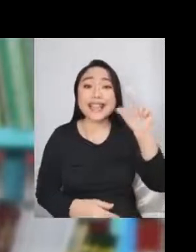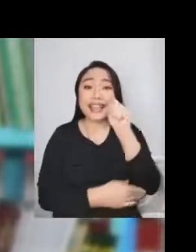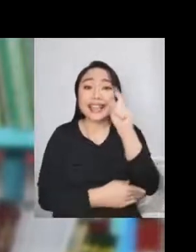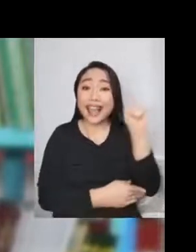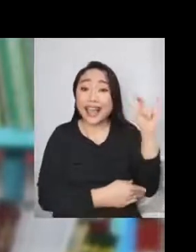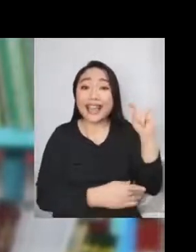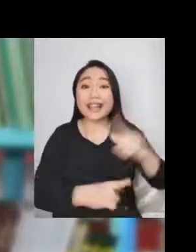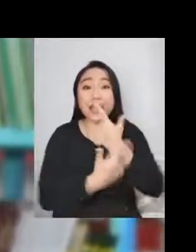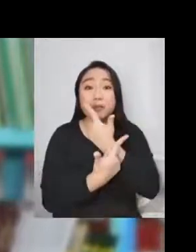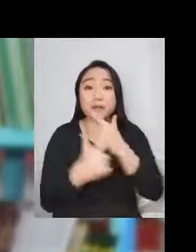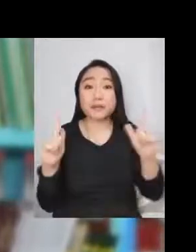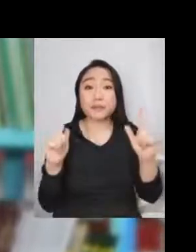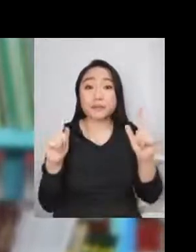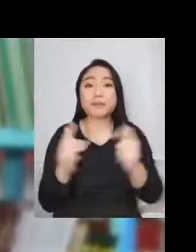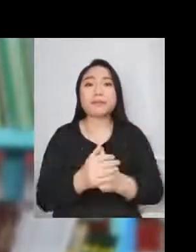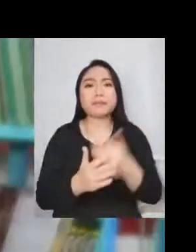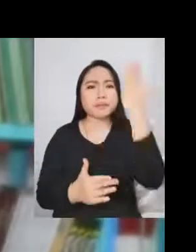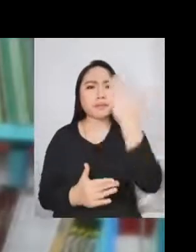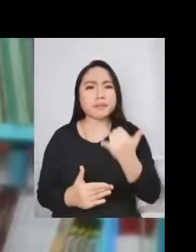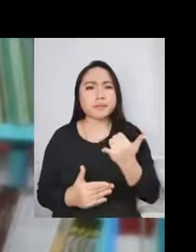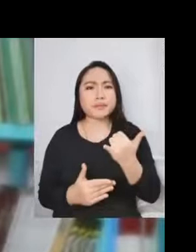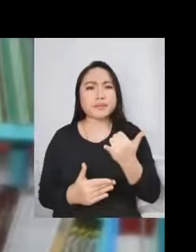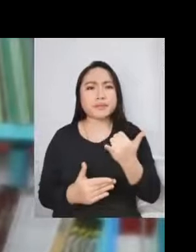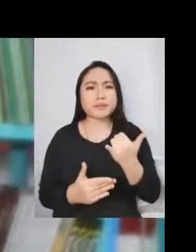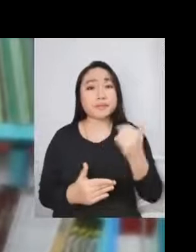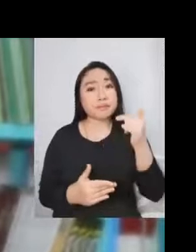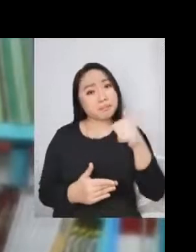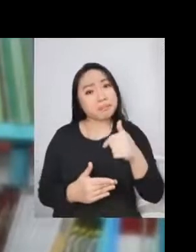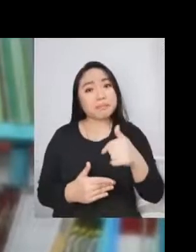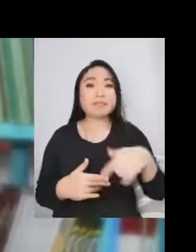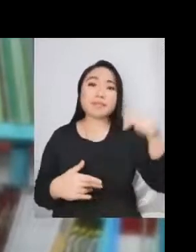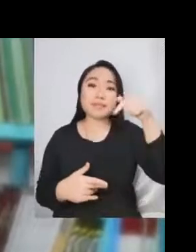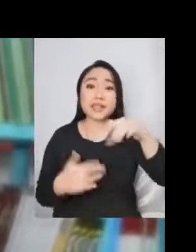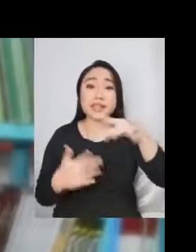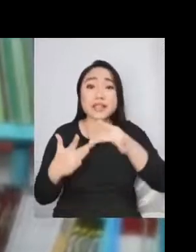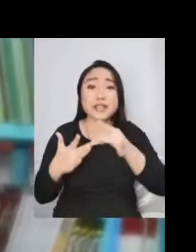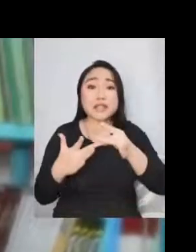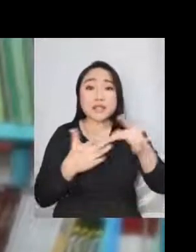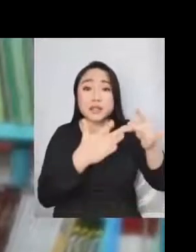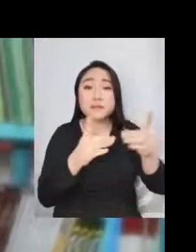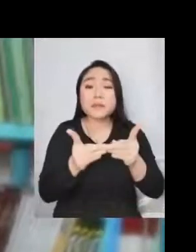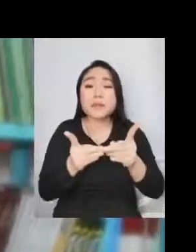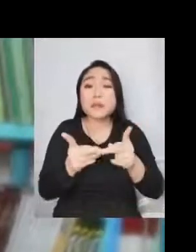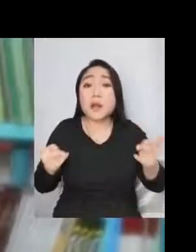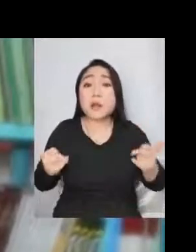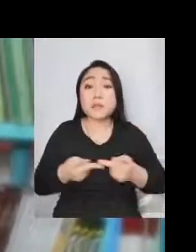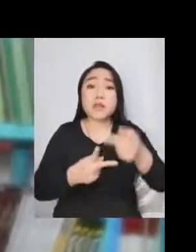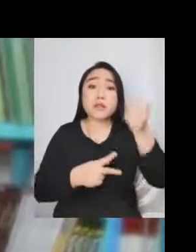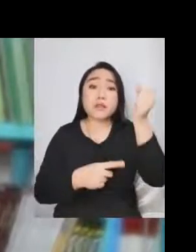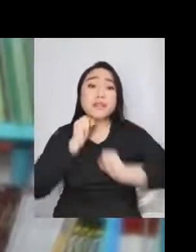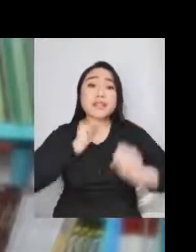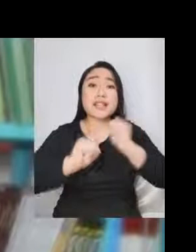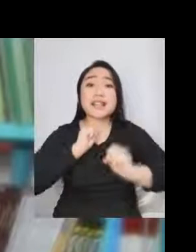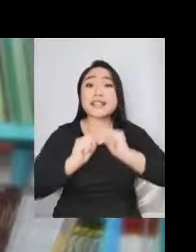the DOST-STII Library. And why is that so? Well, as a special repository of